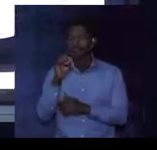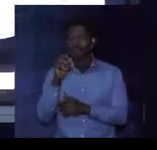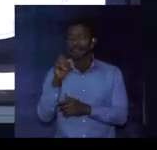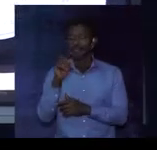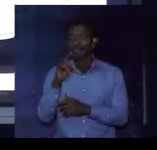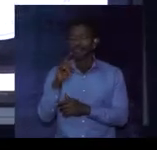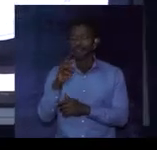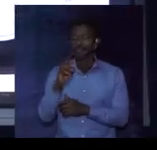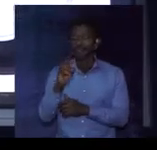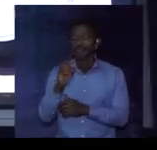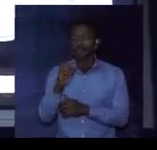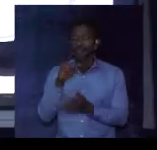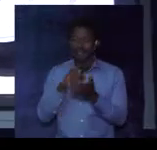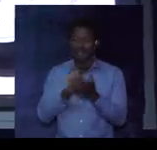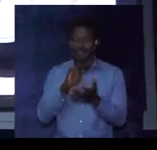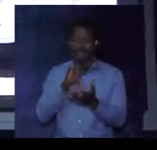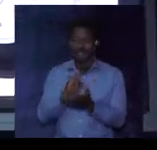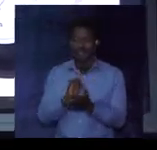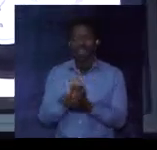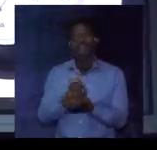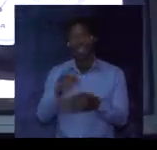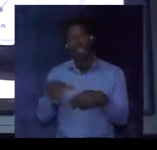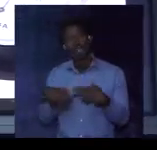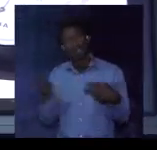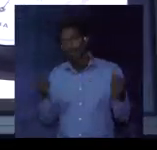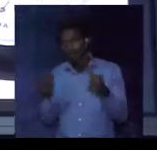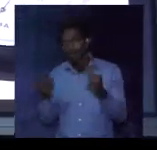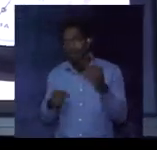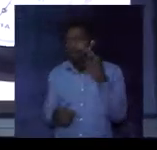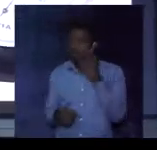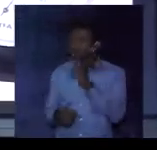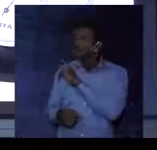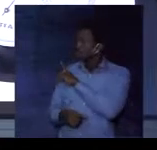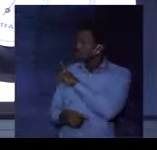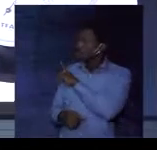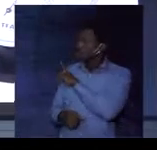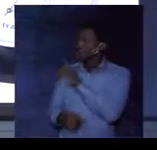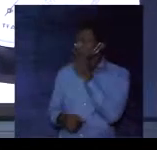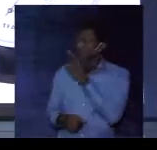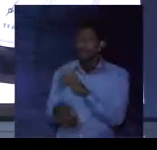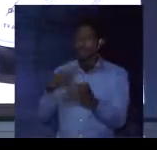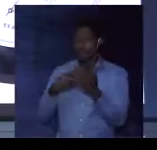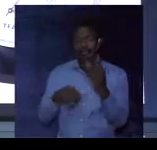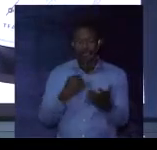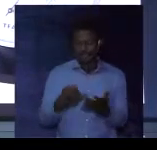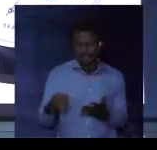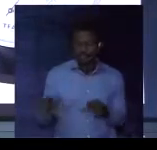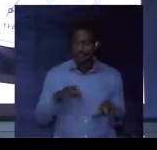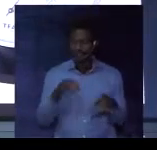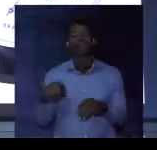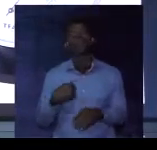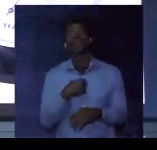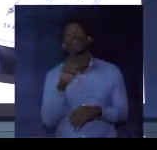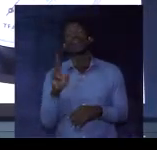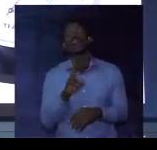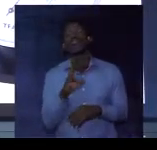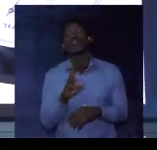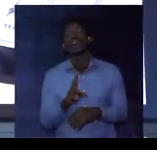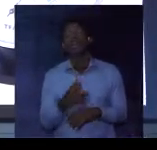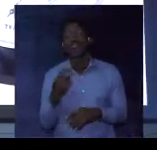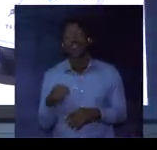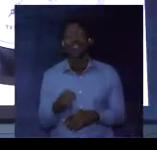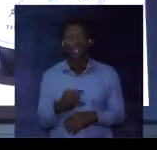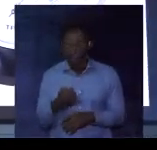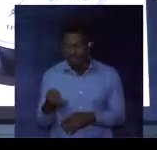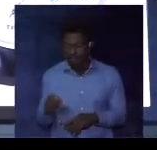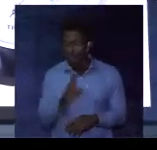cold the air is, especially when it's raining. So that is humidity. What instrument do we use? The instrument